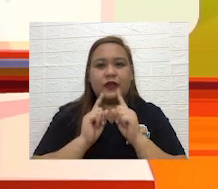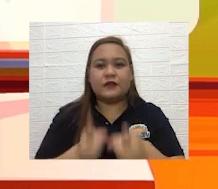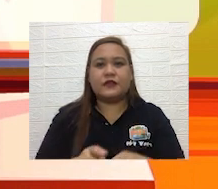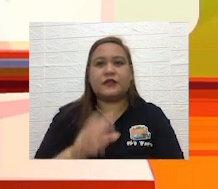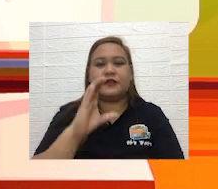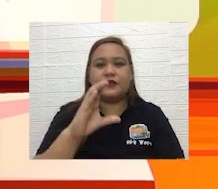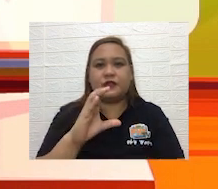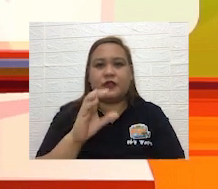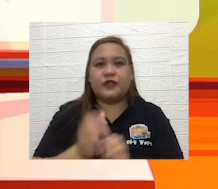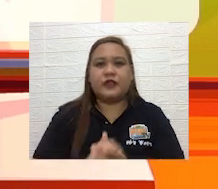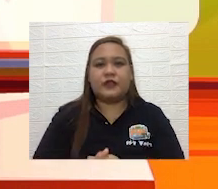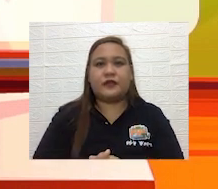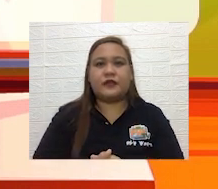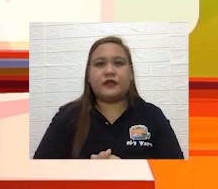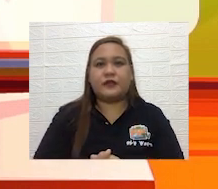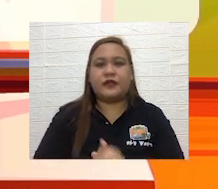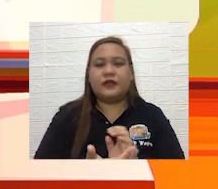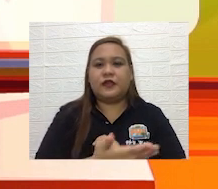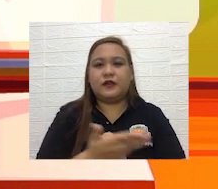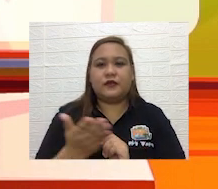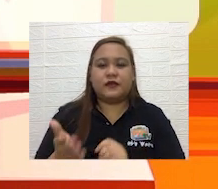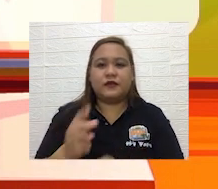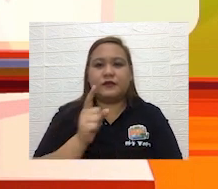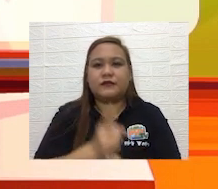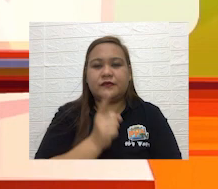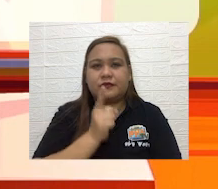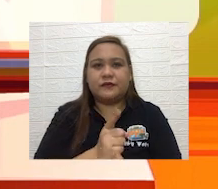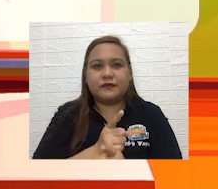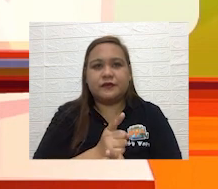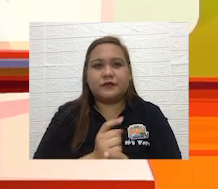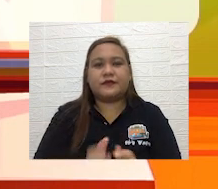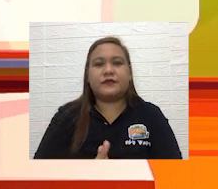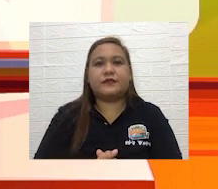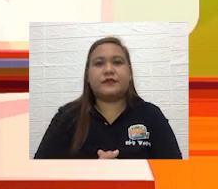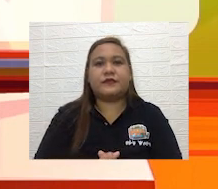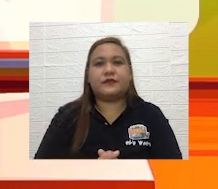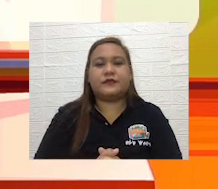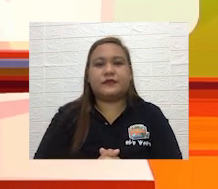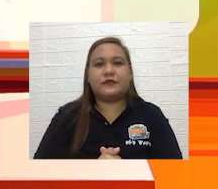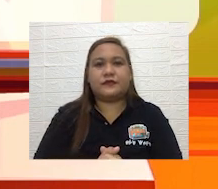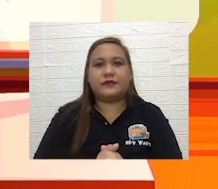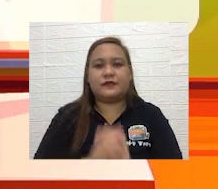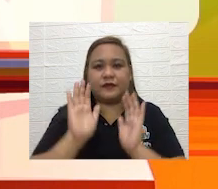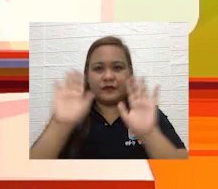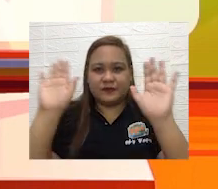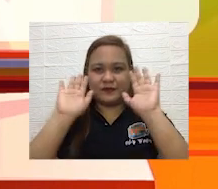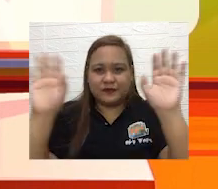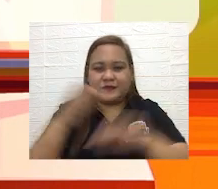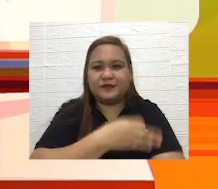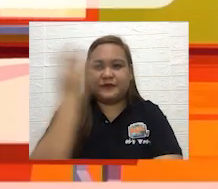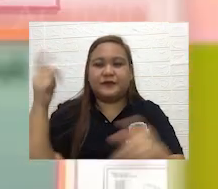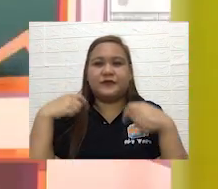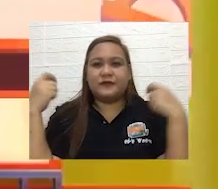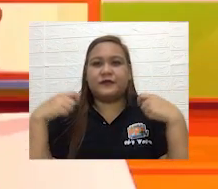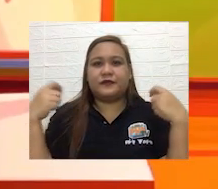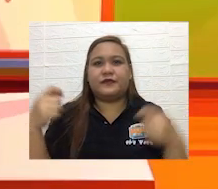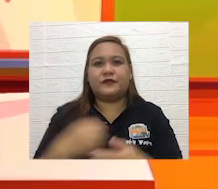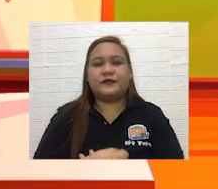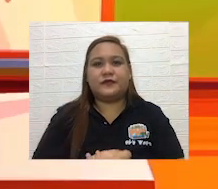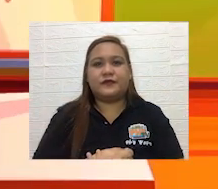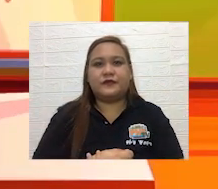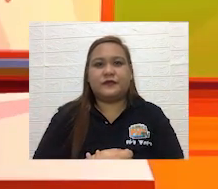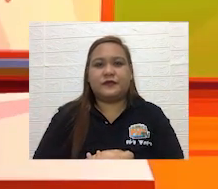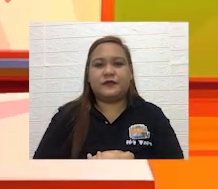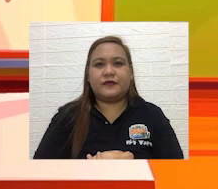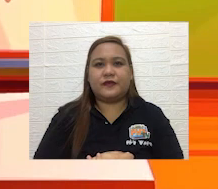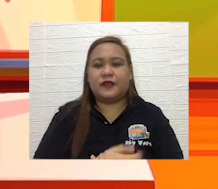If you answered letter C, toilet bowl, that is right. Amazing, Fernandino teens, you did great!